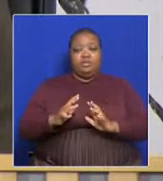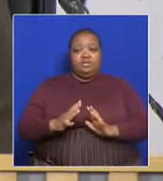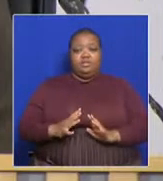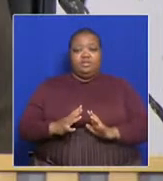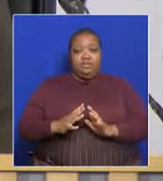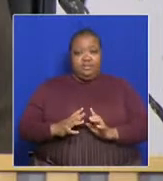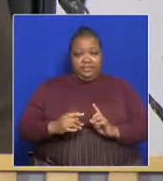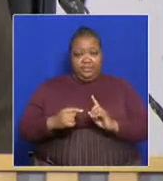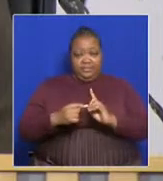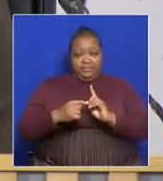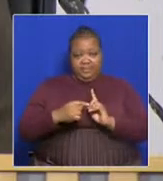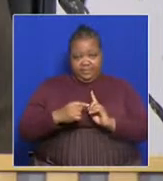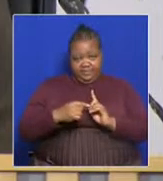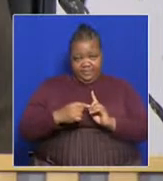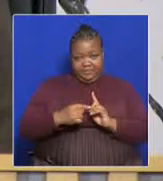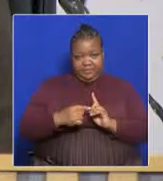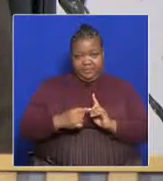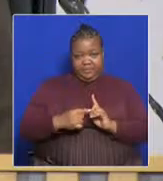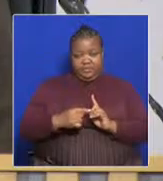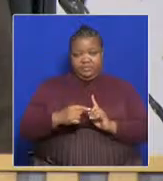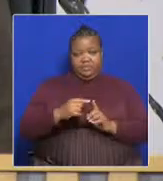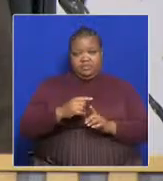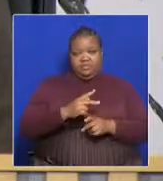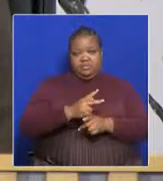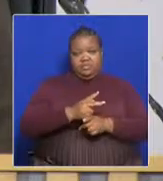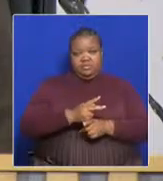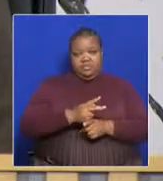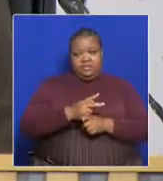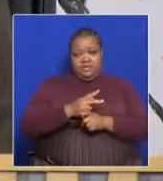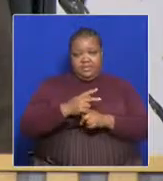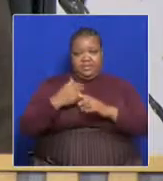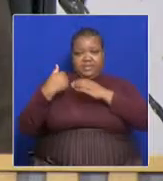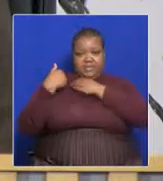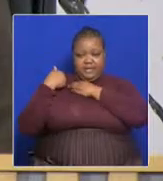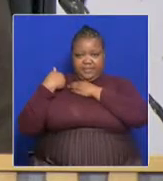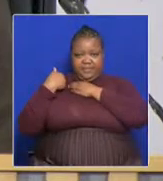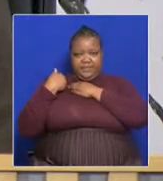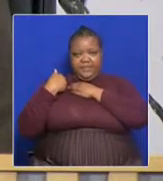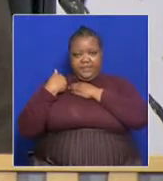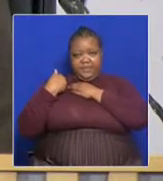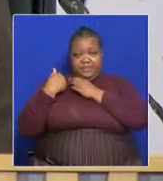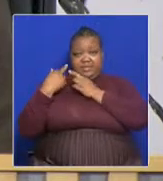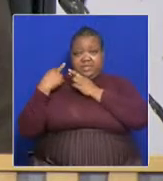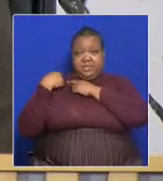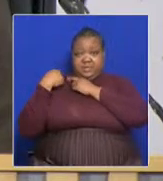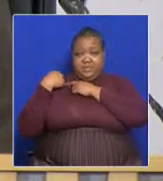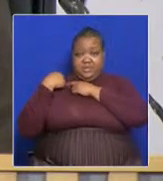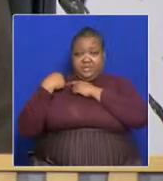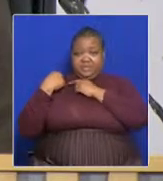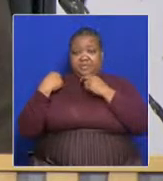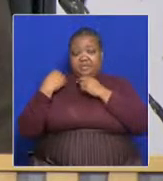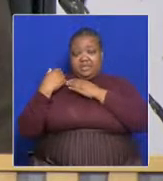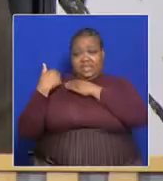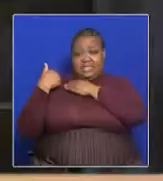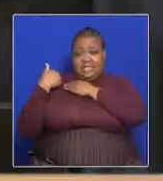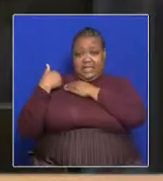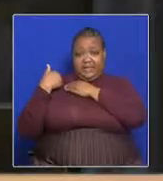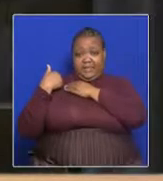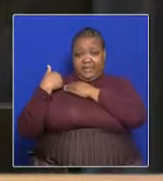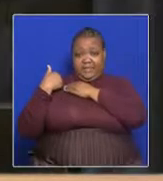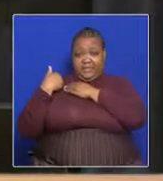to secure, to take responsibility for the security of their